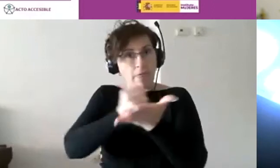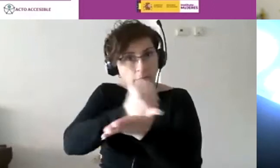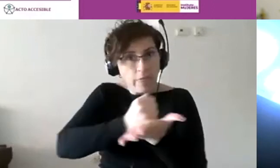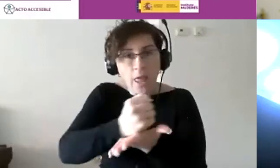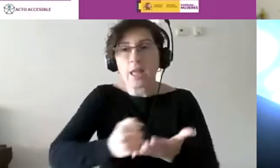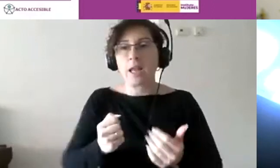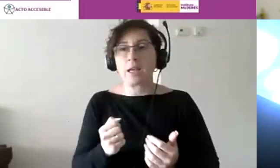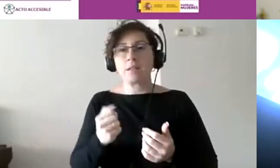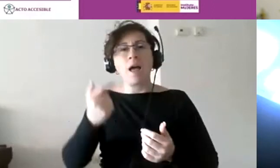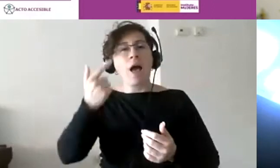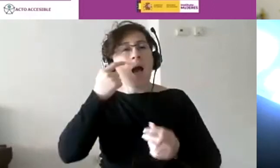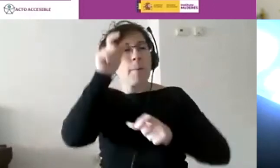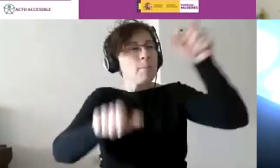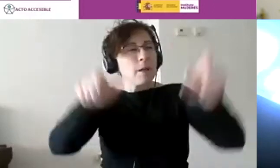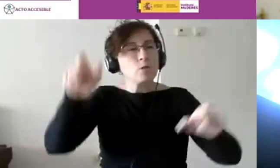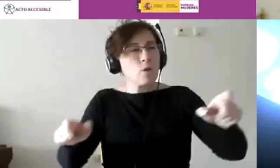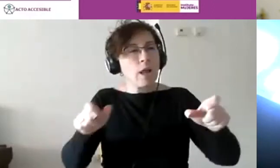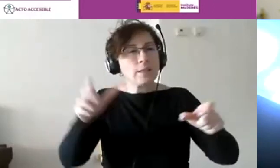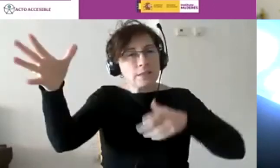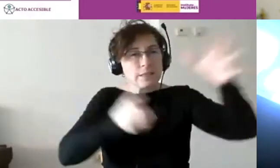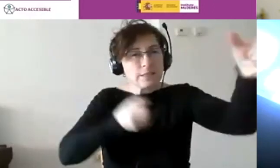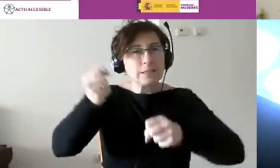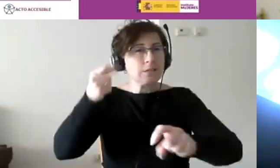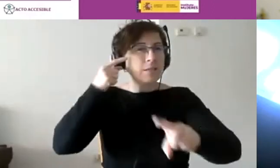take their cars. And you know that the